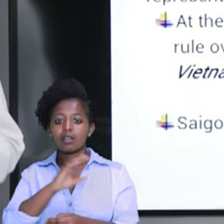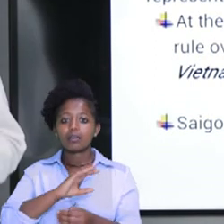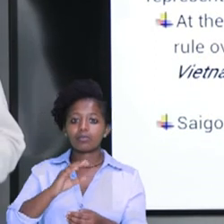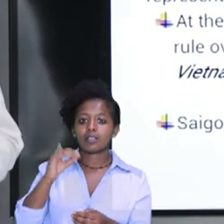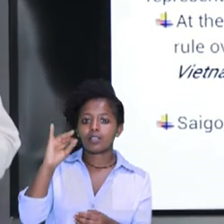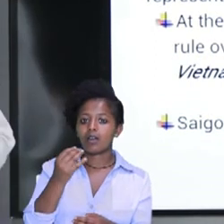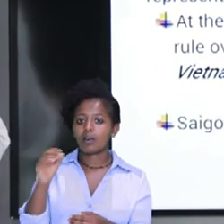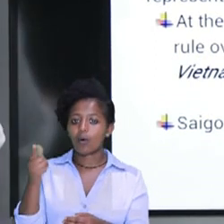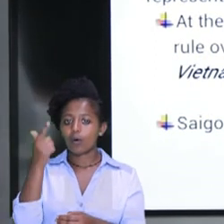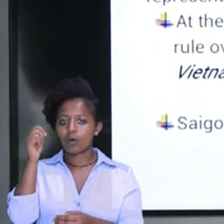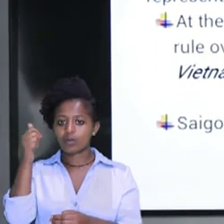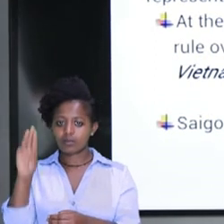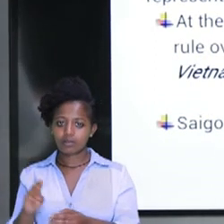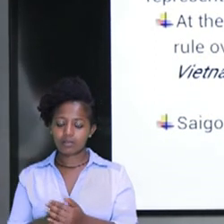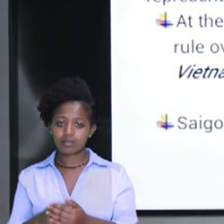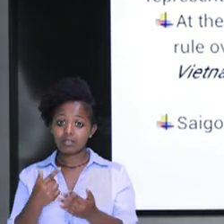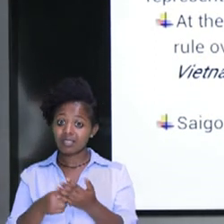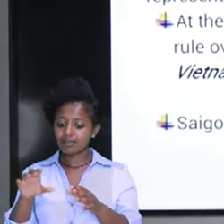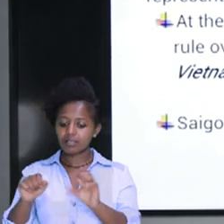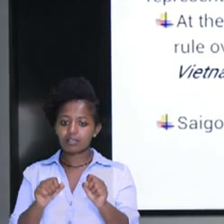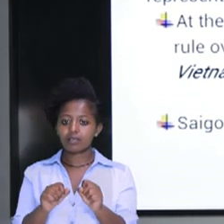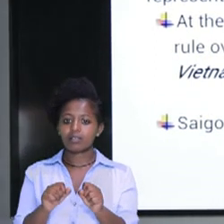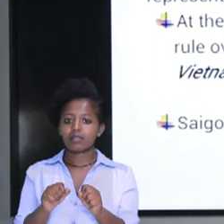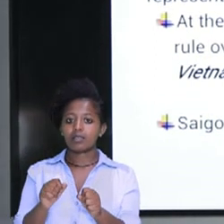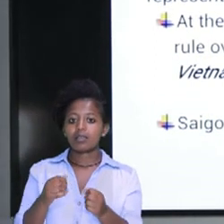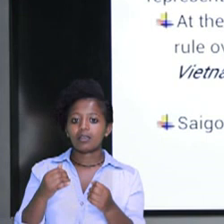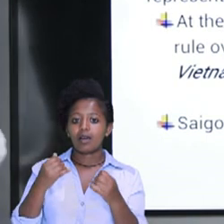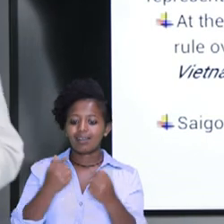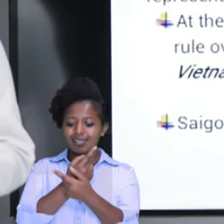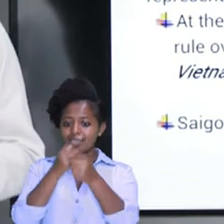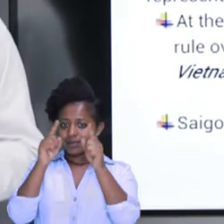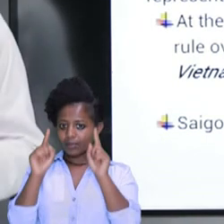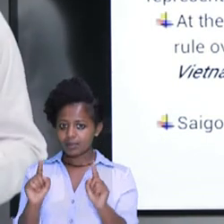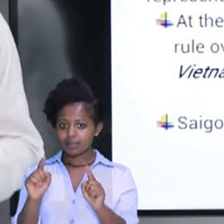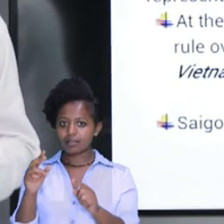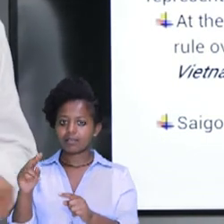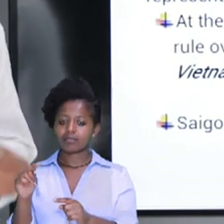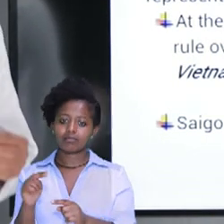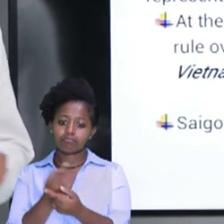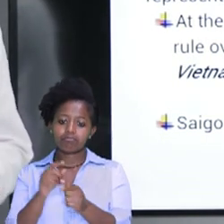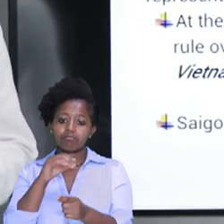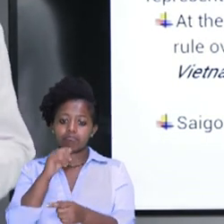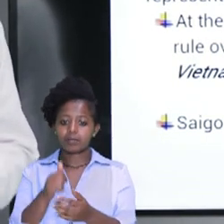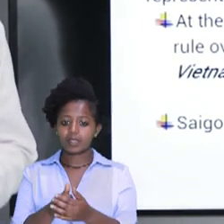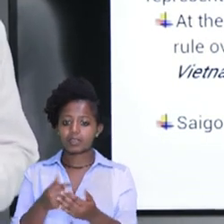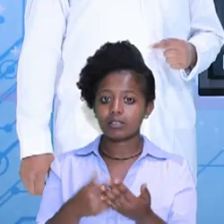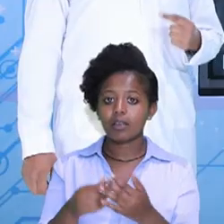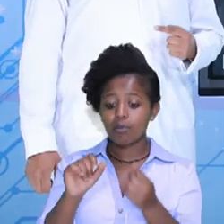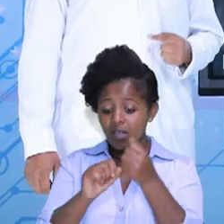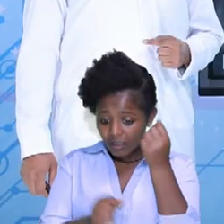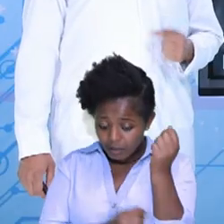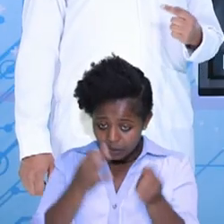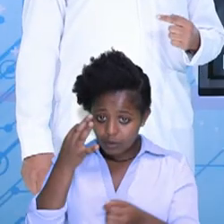and Laos. Those states become independent. The base of Ho Chi Minh